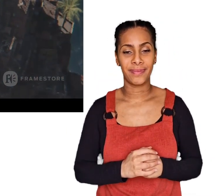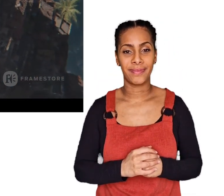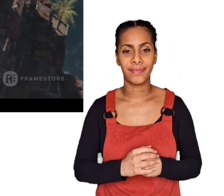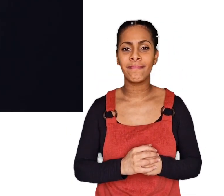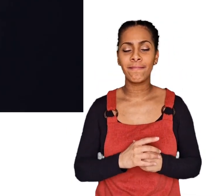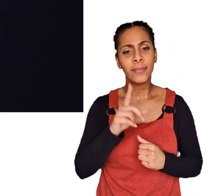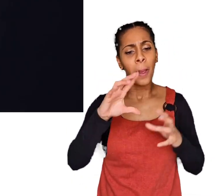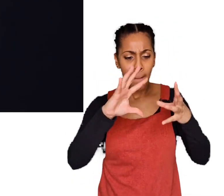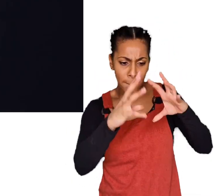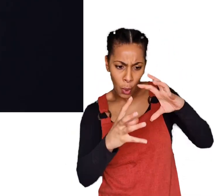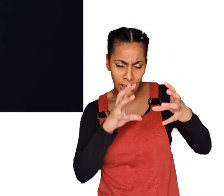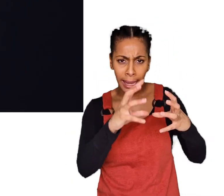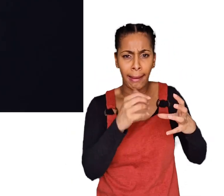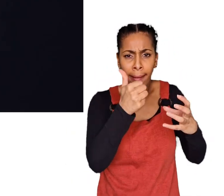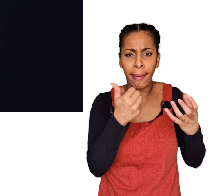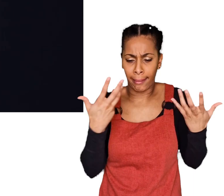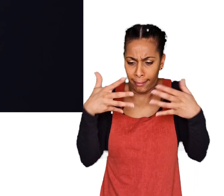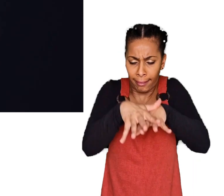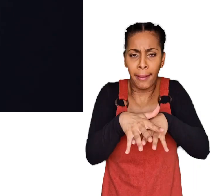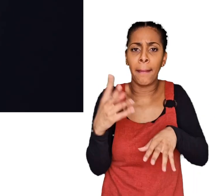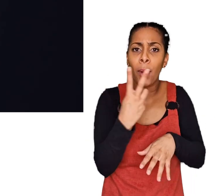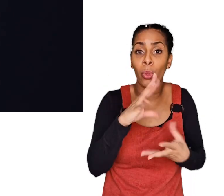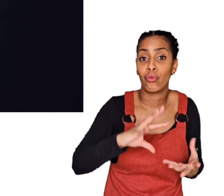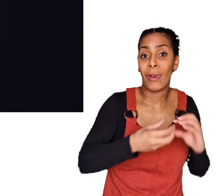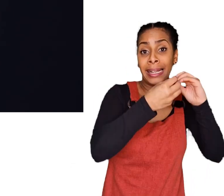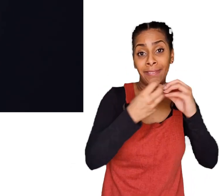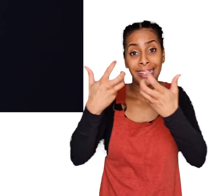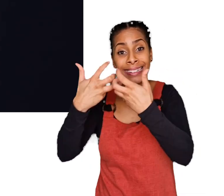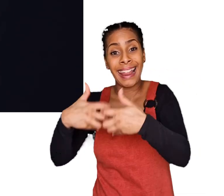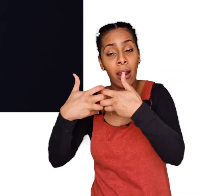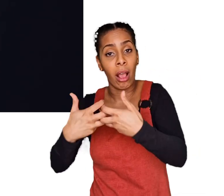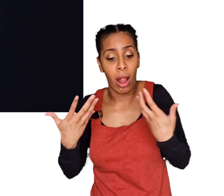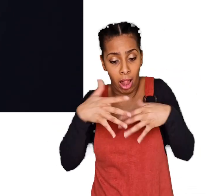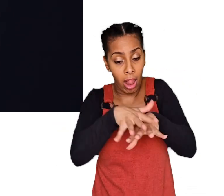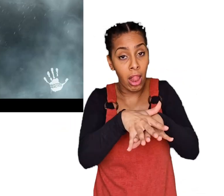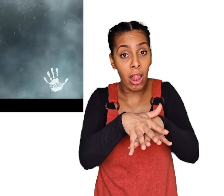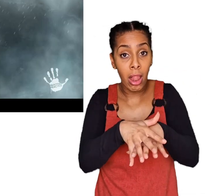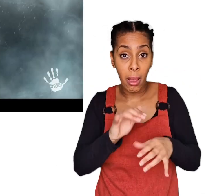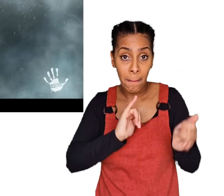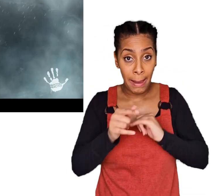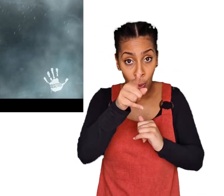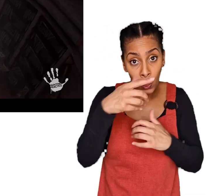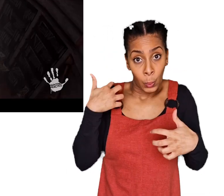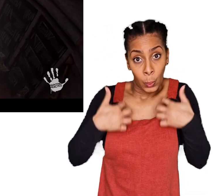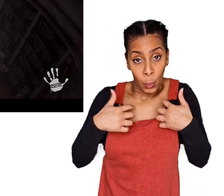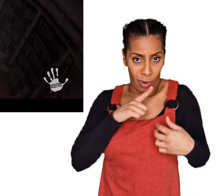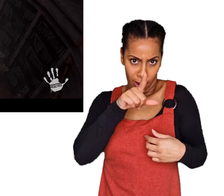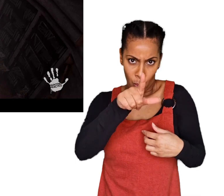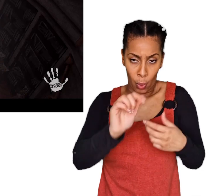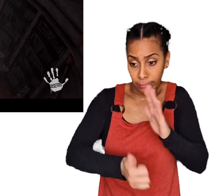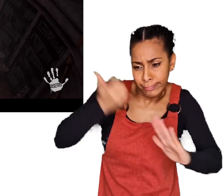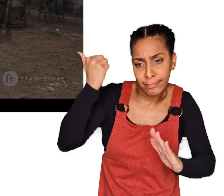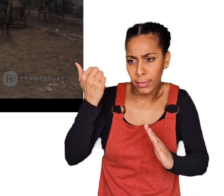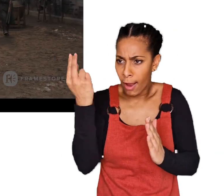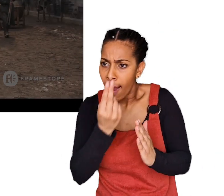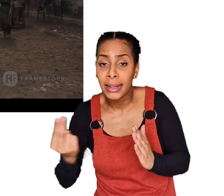now. Modeling's a really good mixture of both creative and technical, so you could be interested because you're an amazing artist, you could